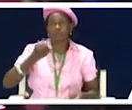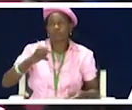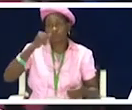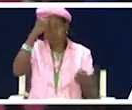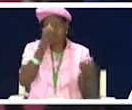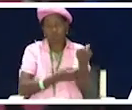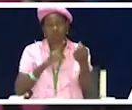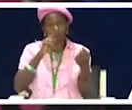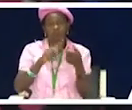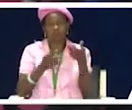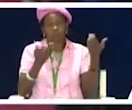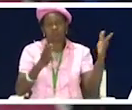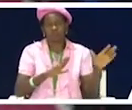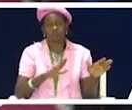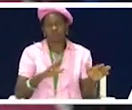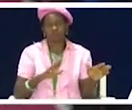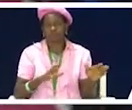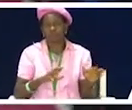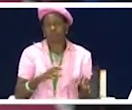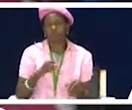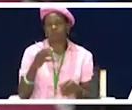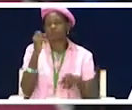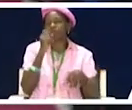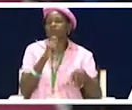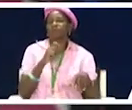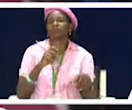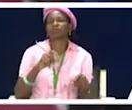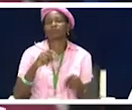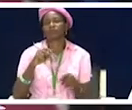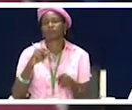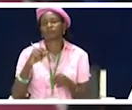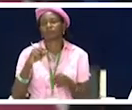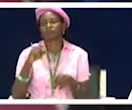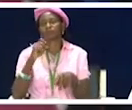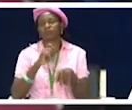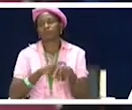die, help came.